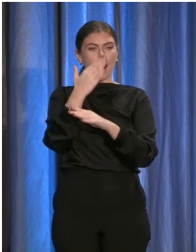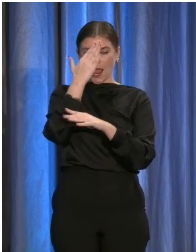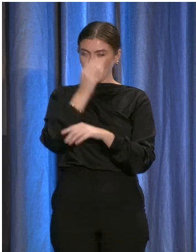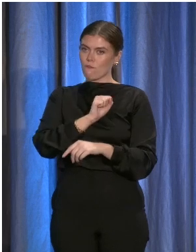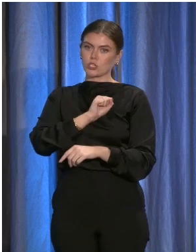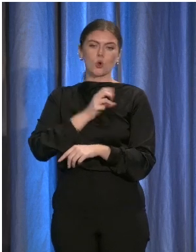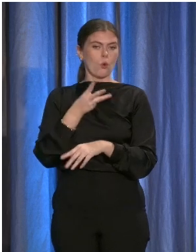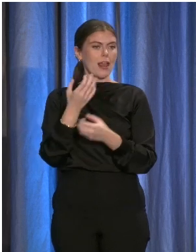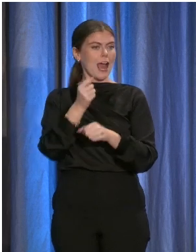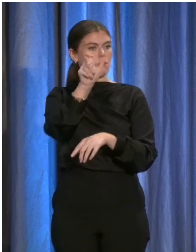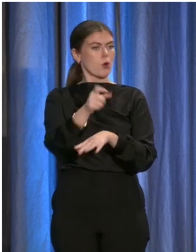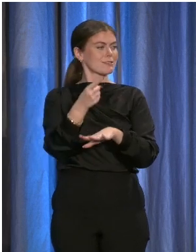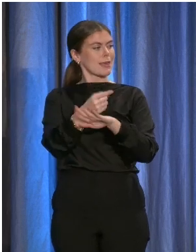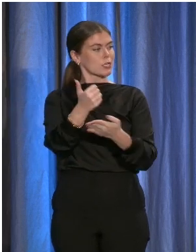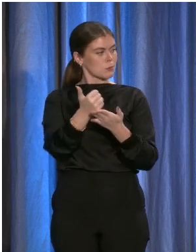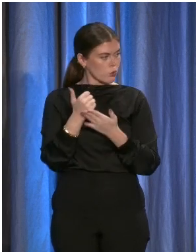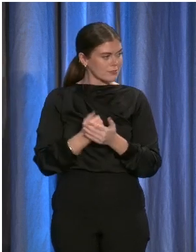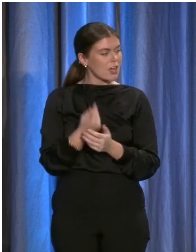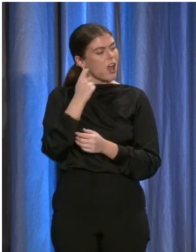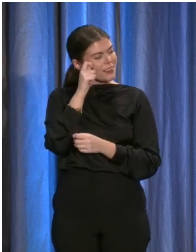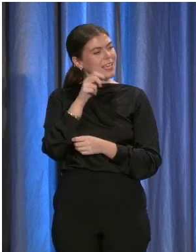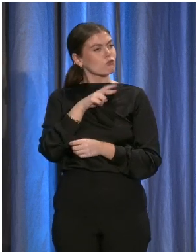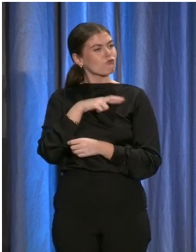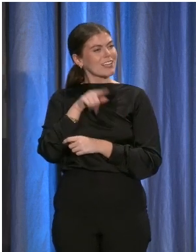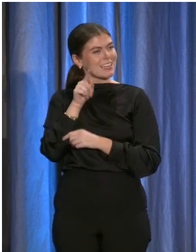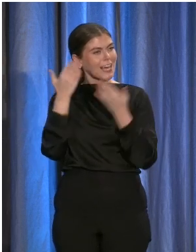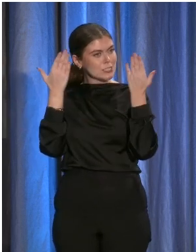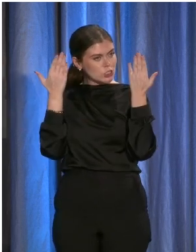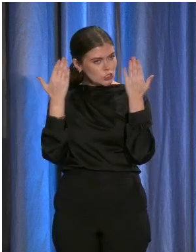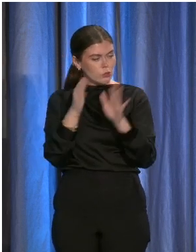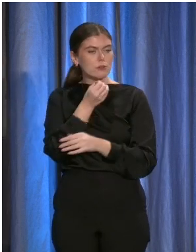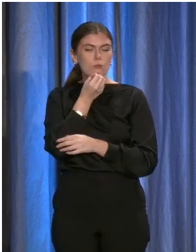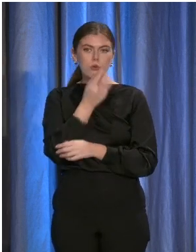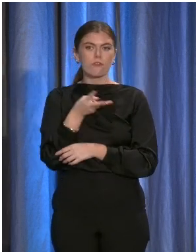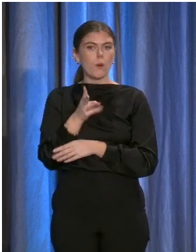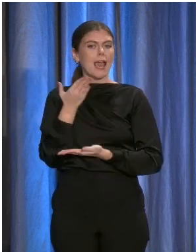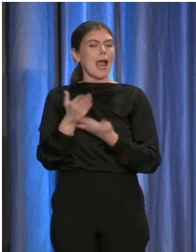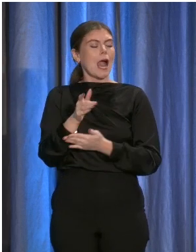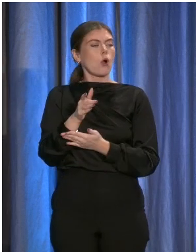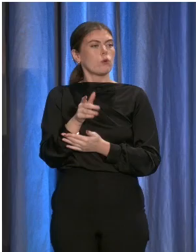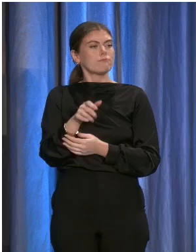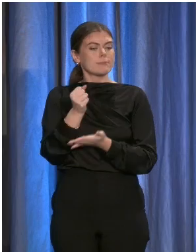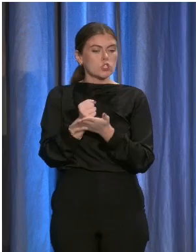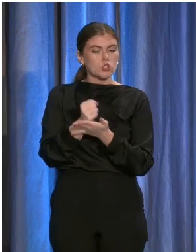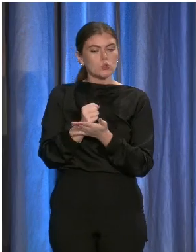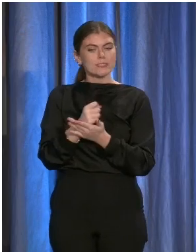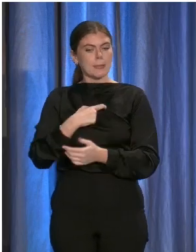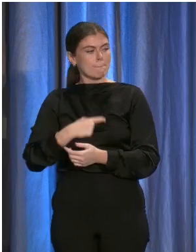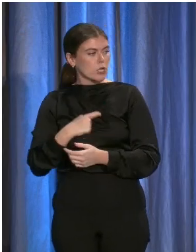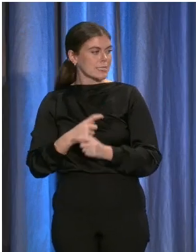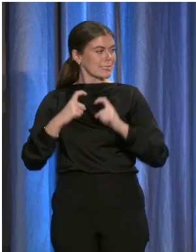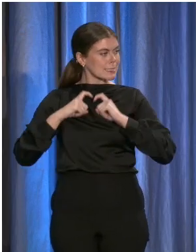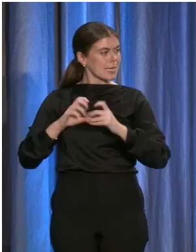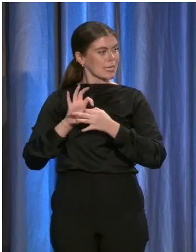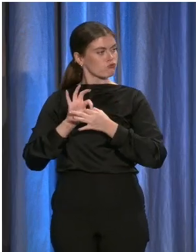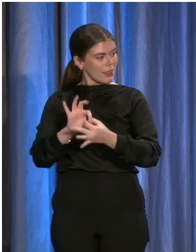for sure. I think this captures really beautifully, how those personalised and sustained